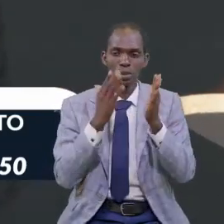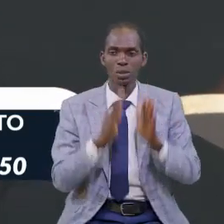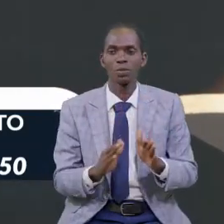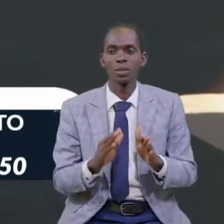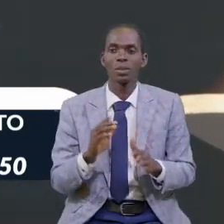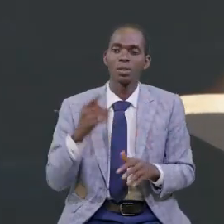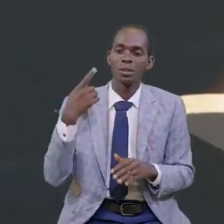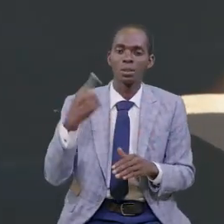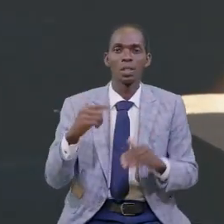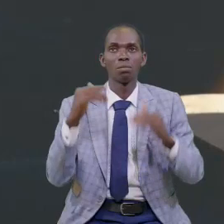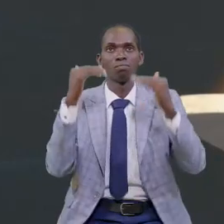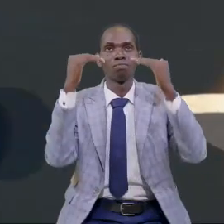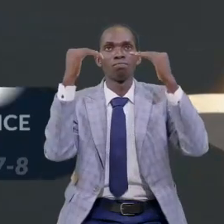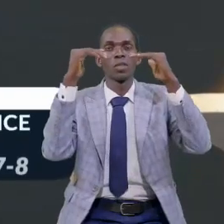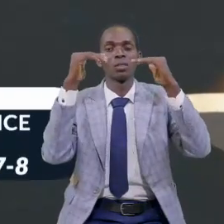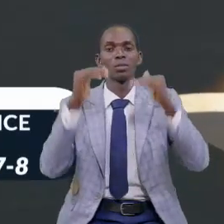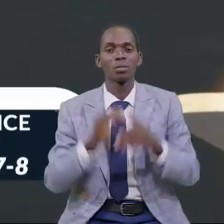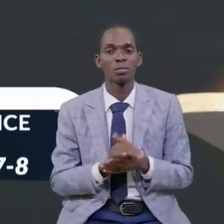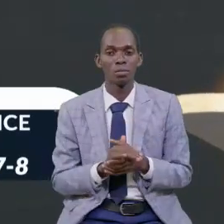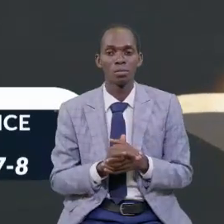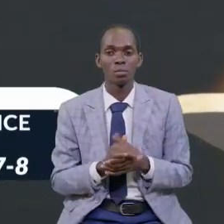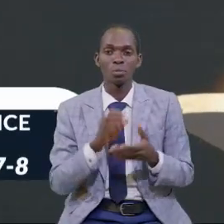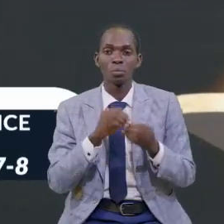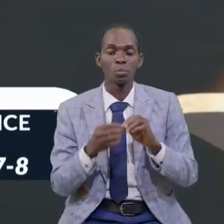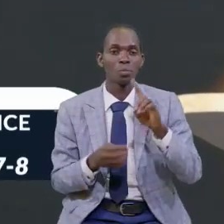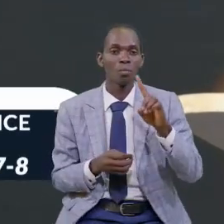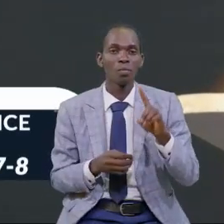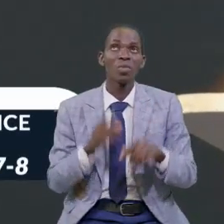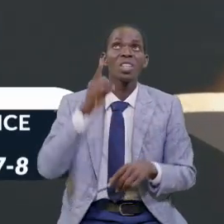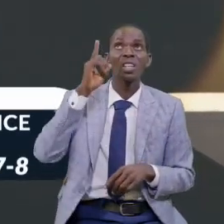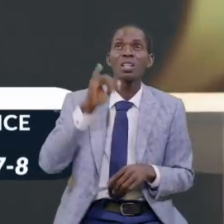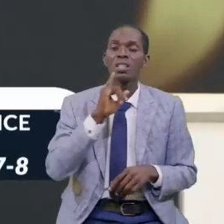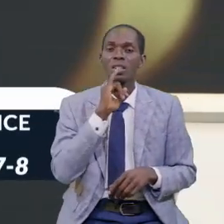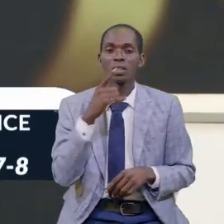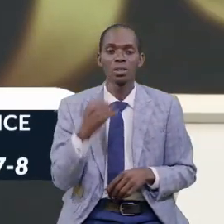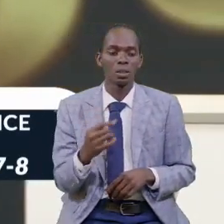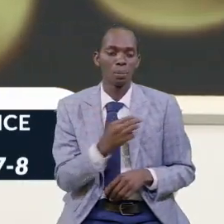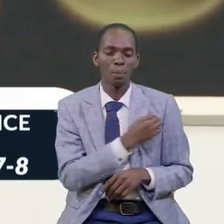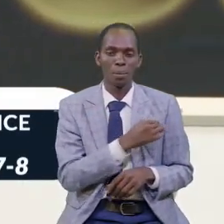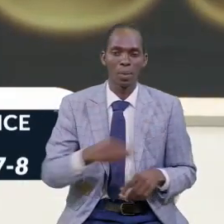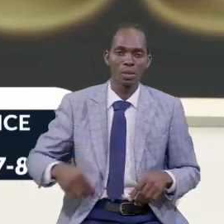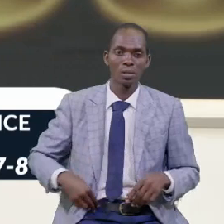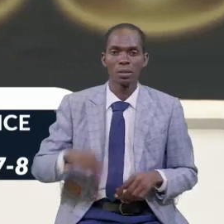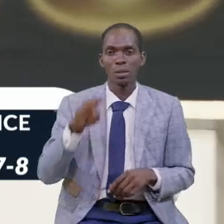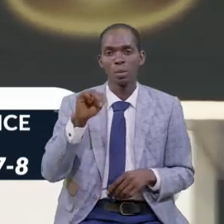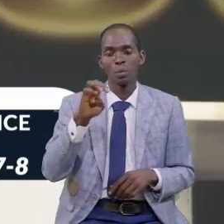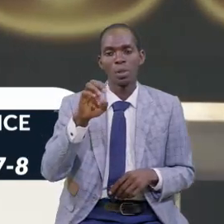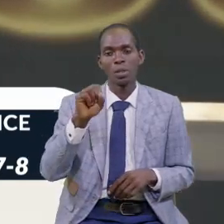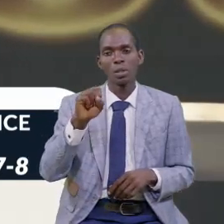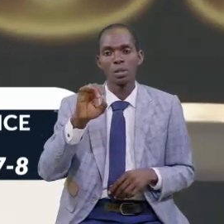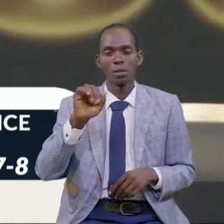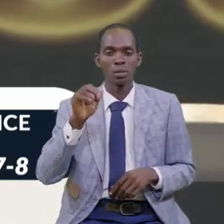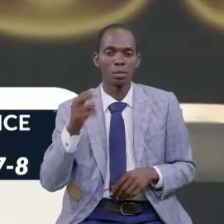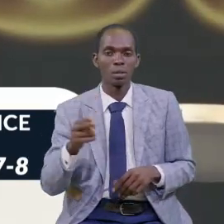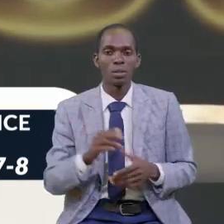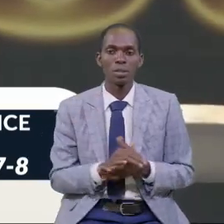Number one, he is a Messiah. In Daniel chapter 9, reading from